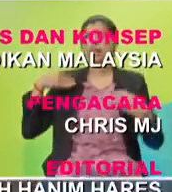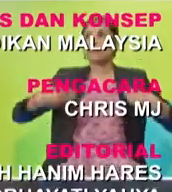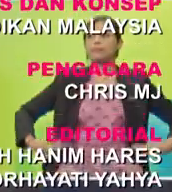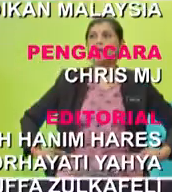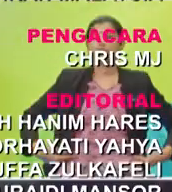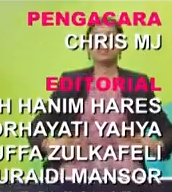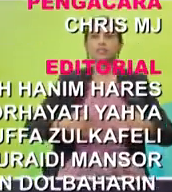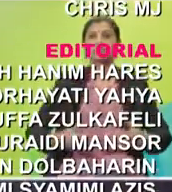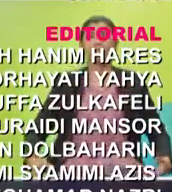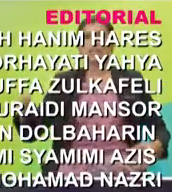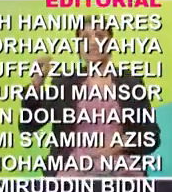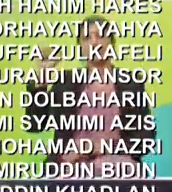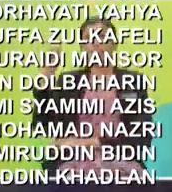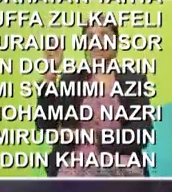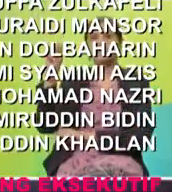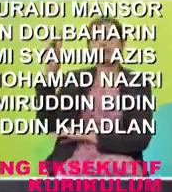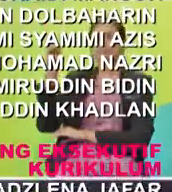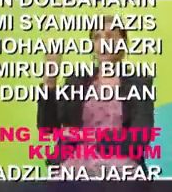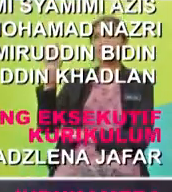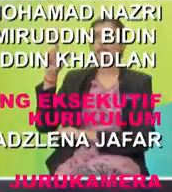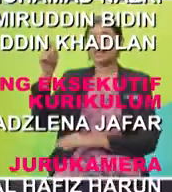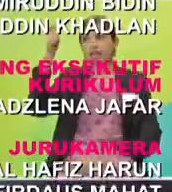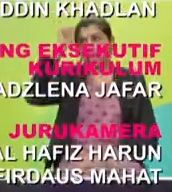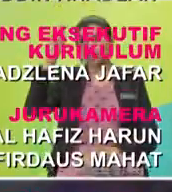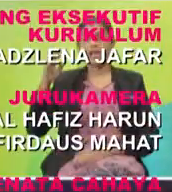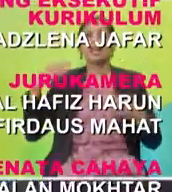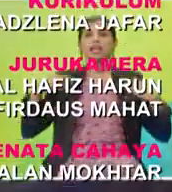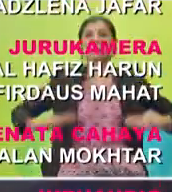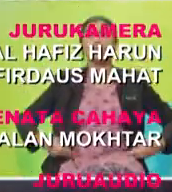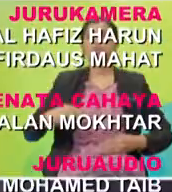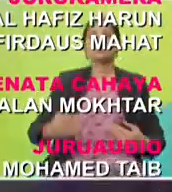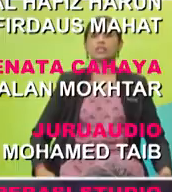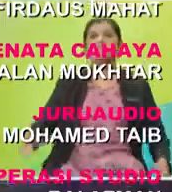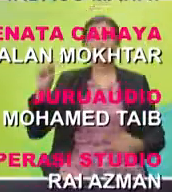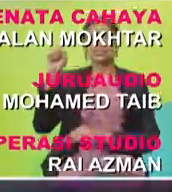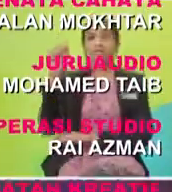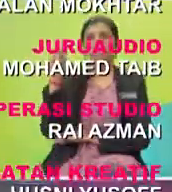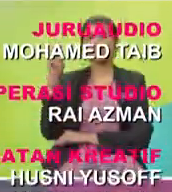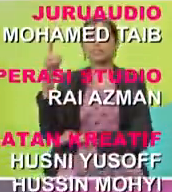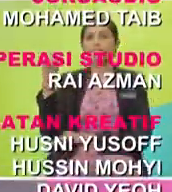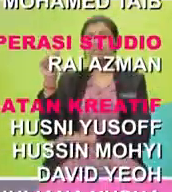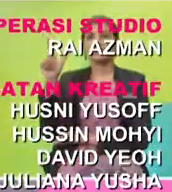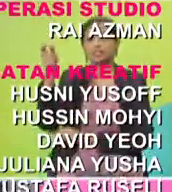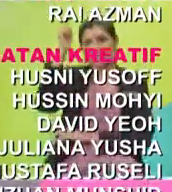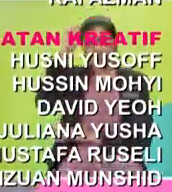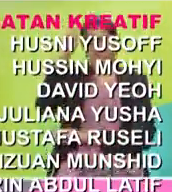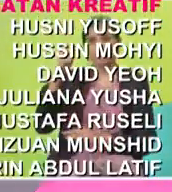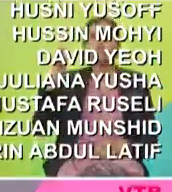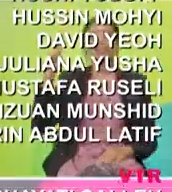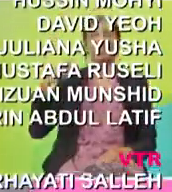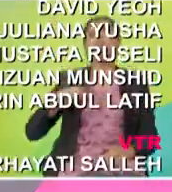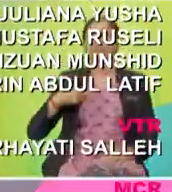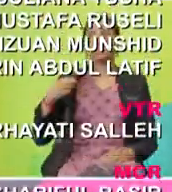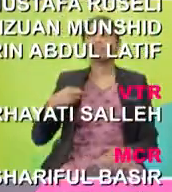Hat and a blouse, skirt and sandals. Hat and a blouse, skirt and sandals. Cap